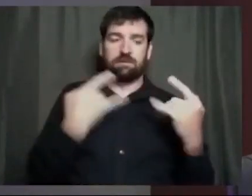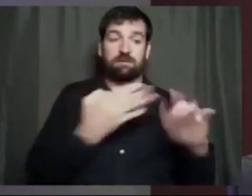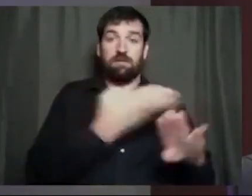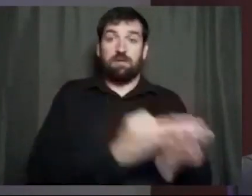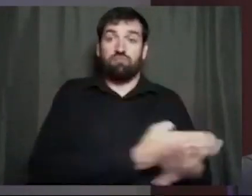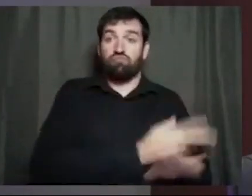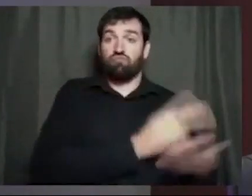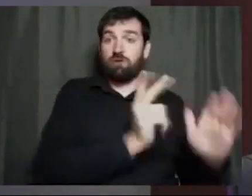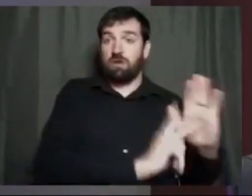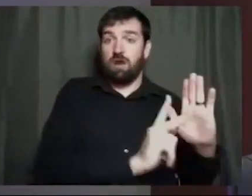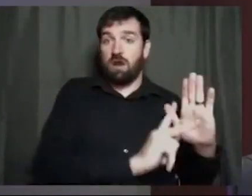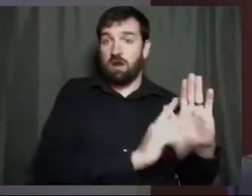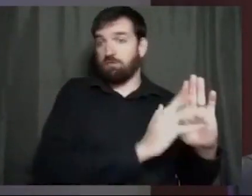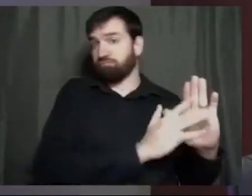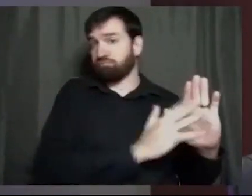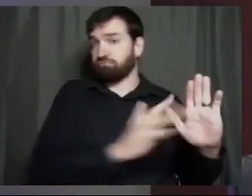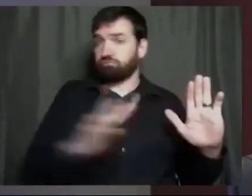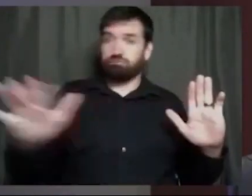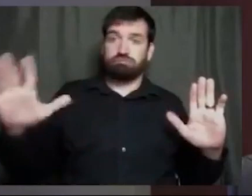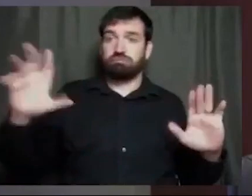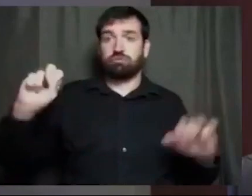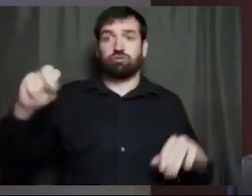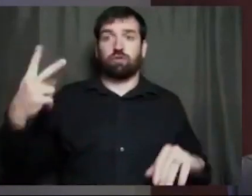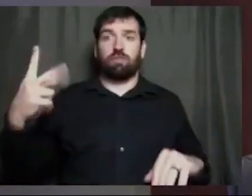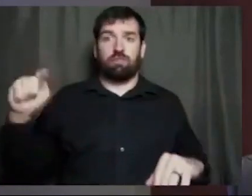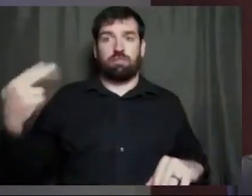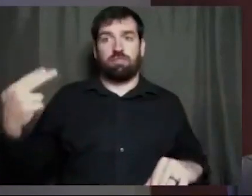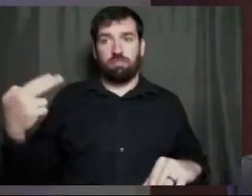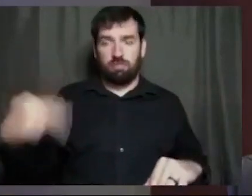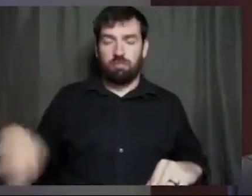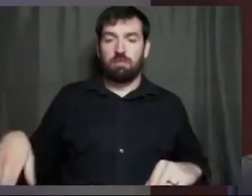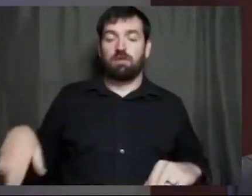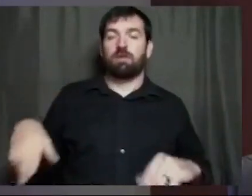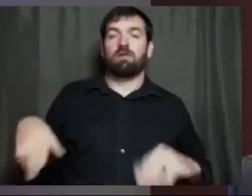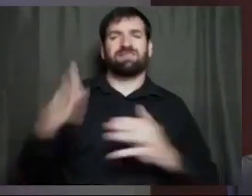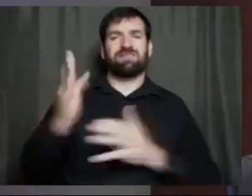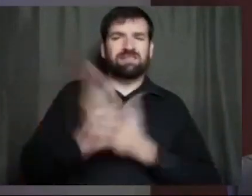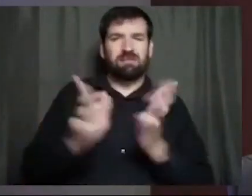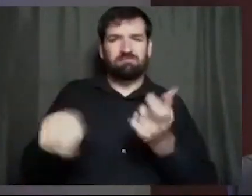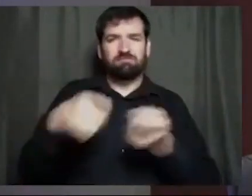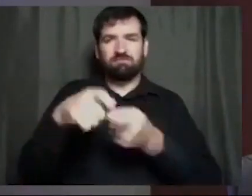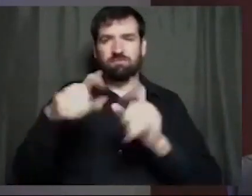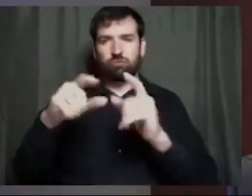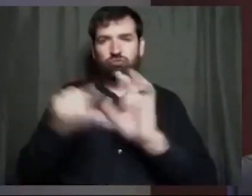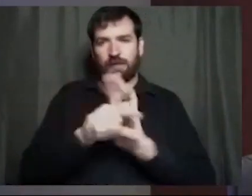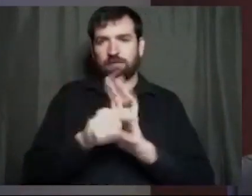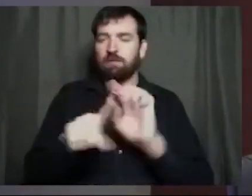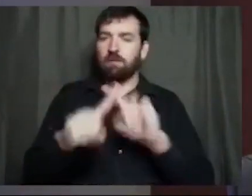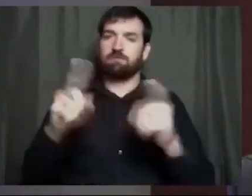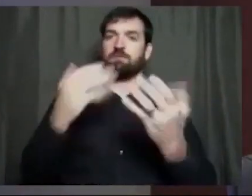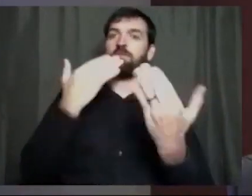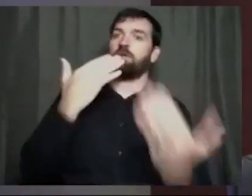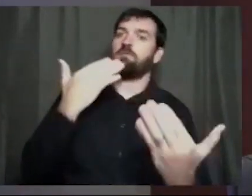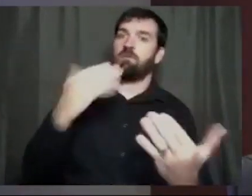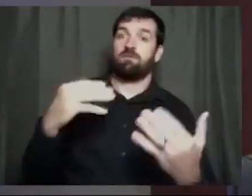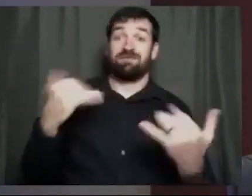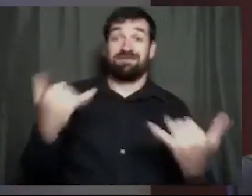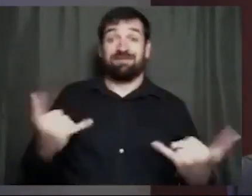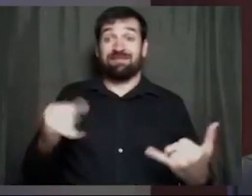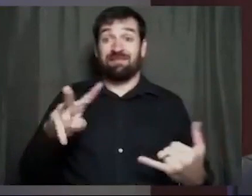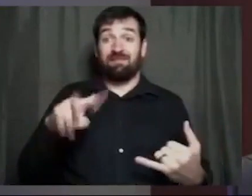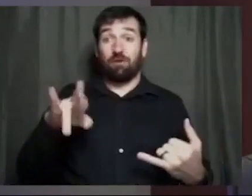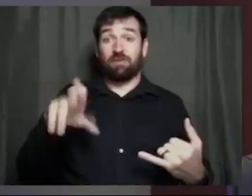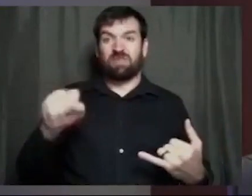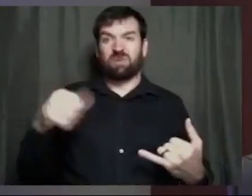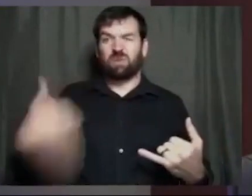12th grade. There are some that are just doing it for certain grades, but I'm really thankful because this virus is so contagious, and there